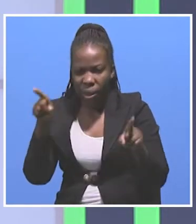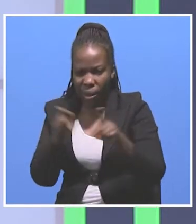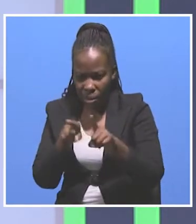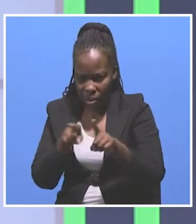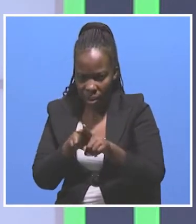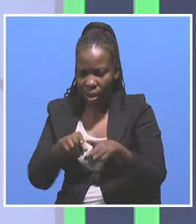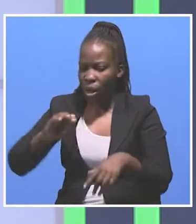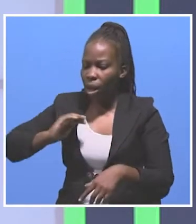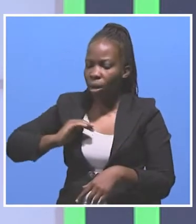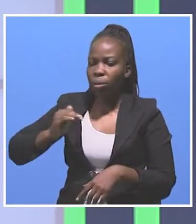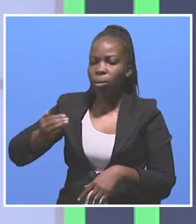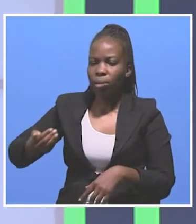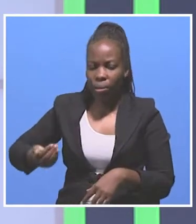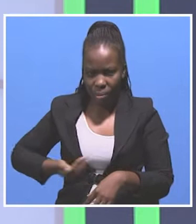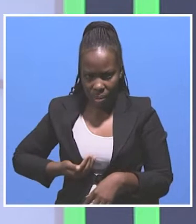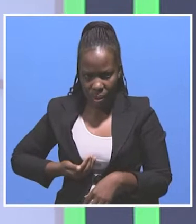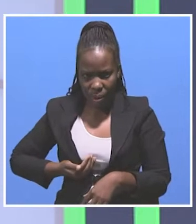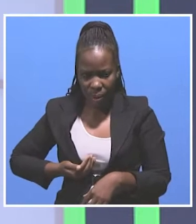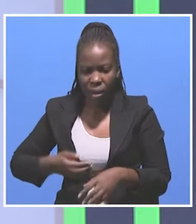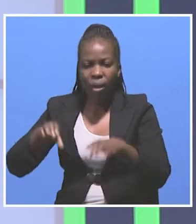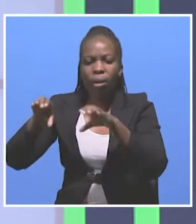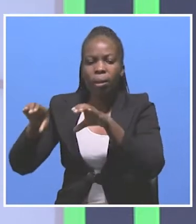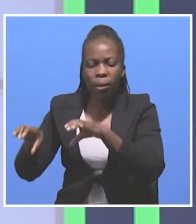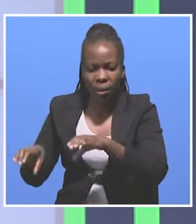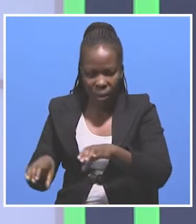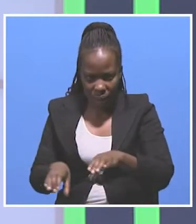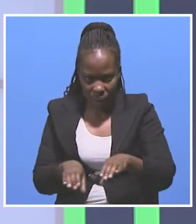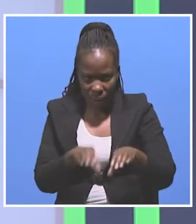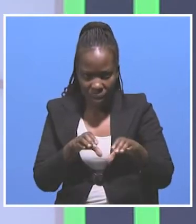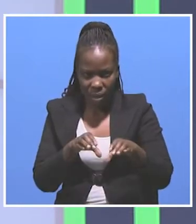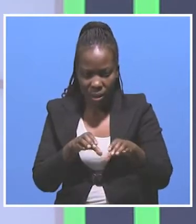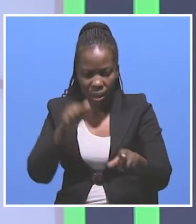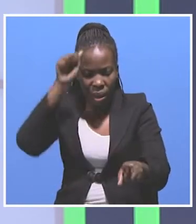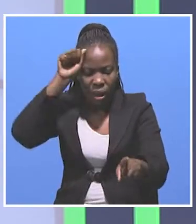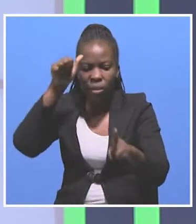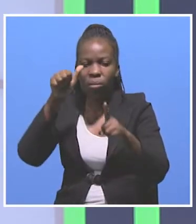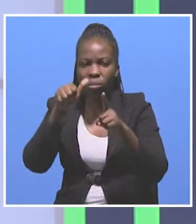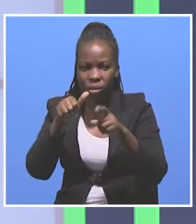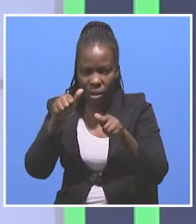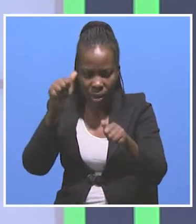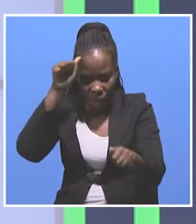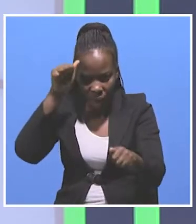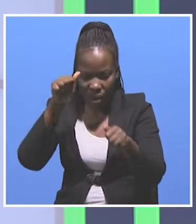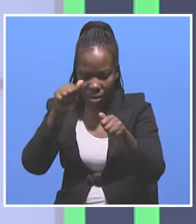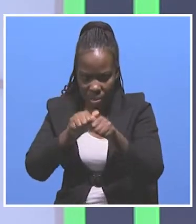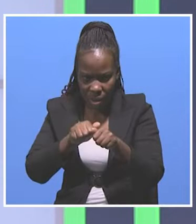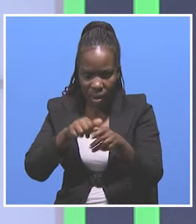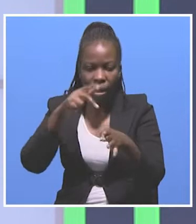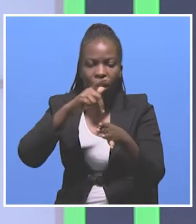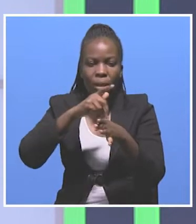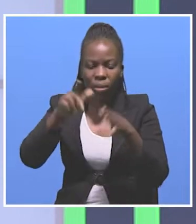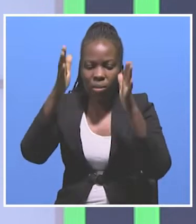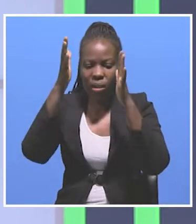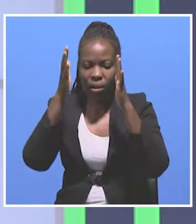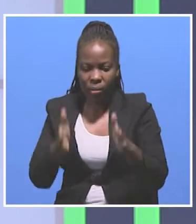okay, it shall be done under the agreement of qualified medical personnel. And